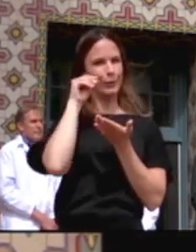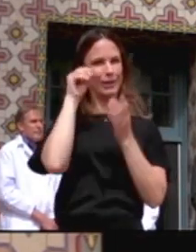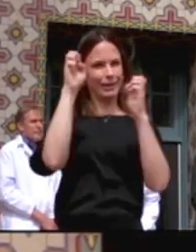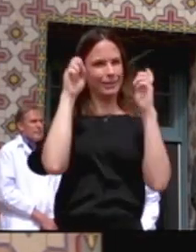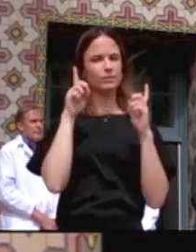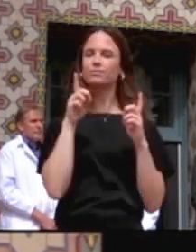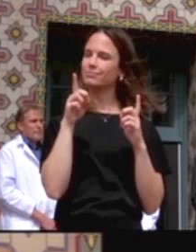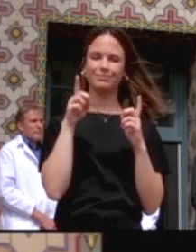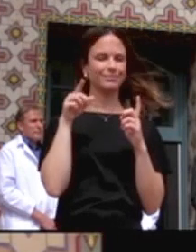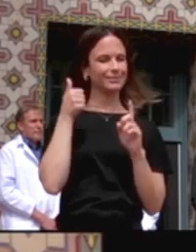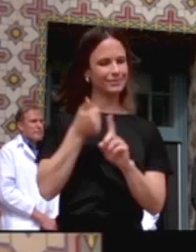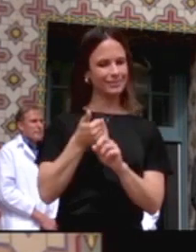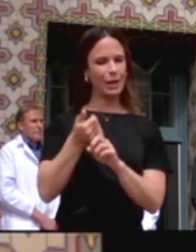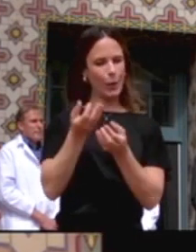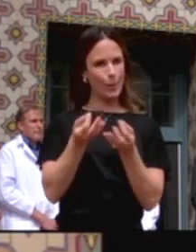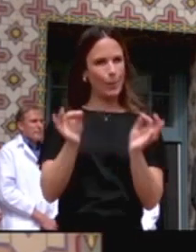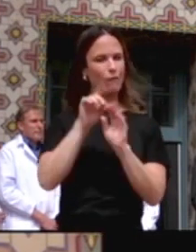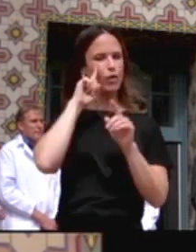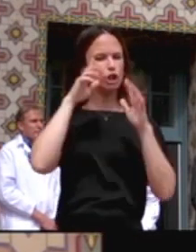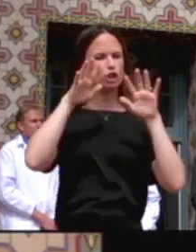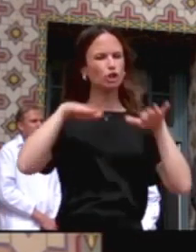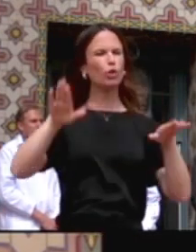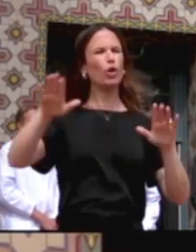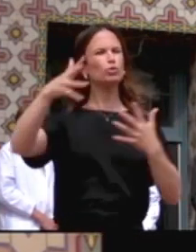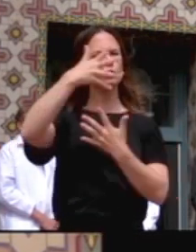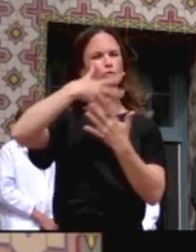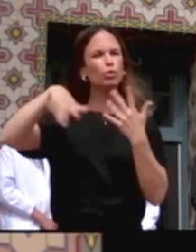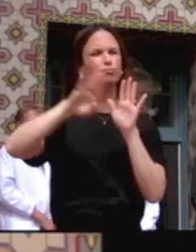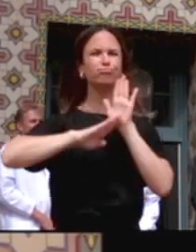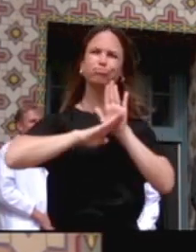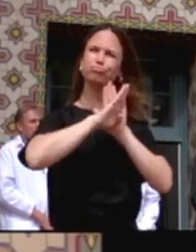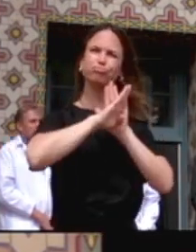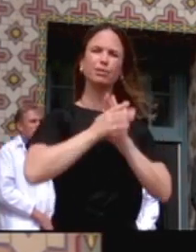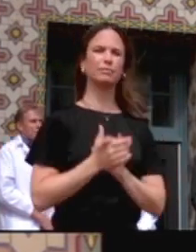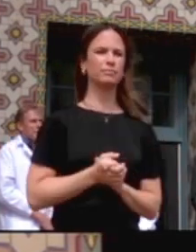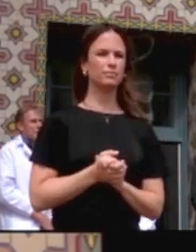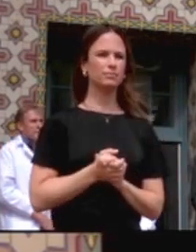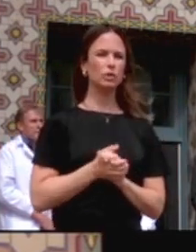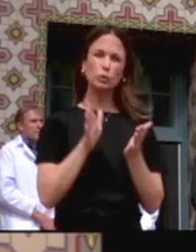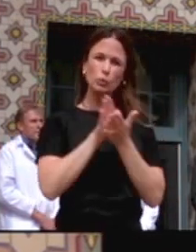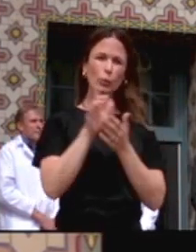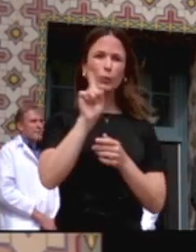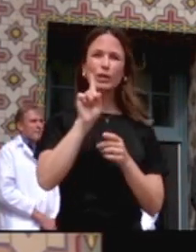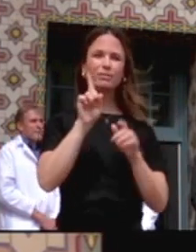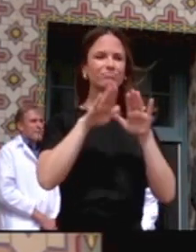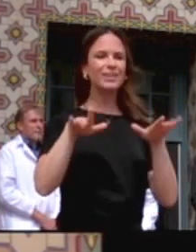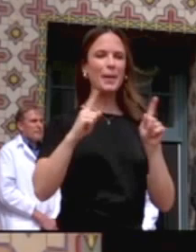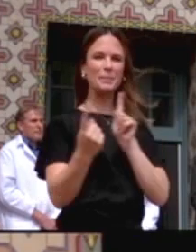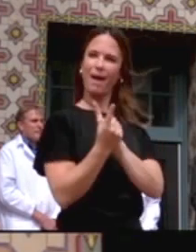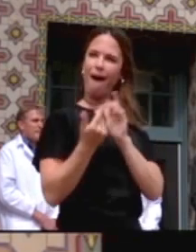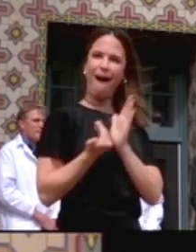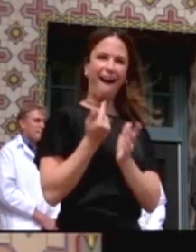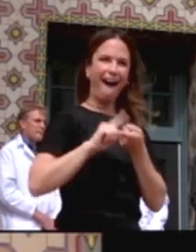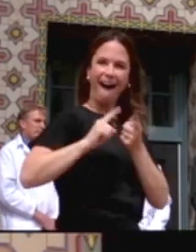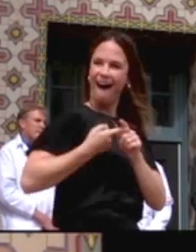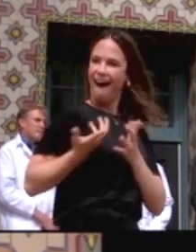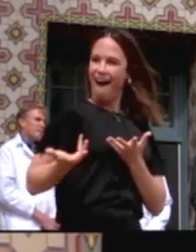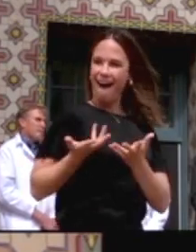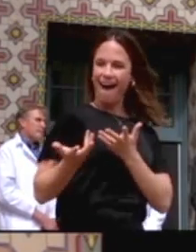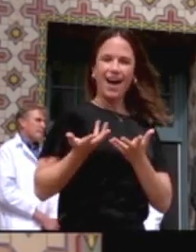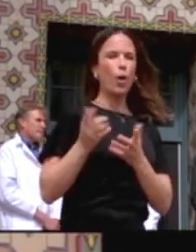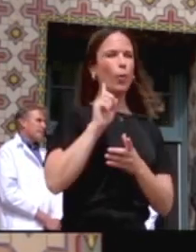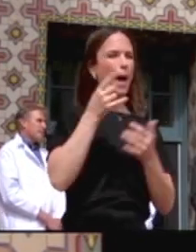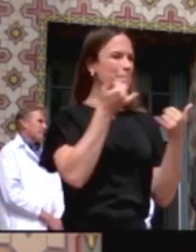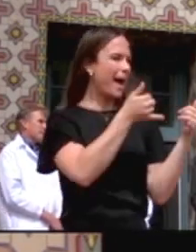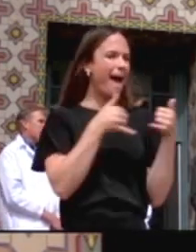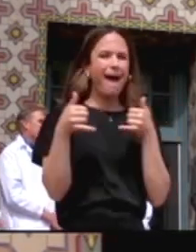are important for children's social development as well. School is where kids go to meet new friends. It is where they go to play